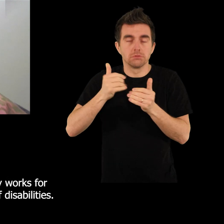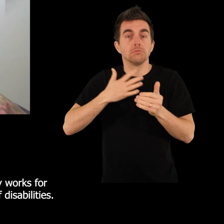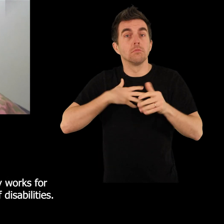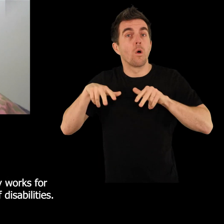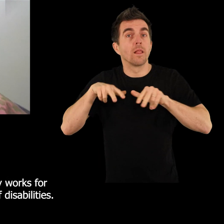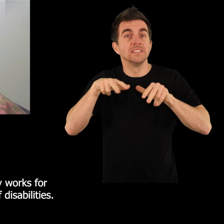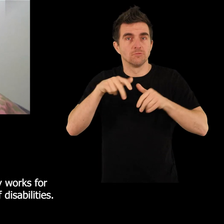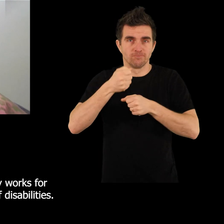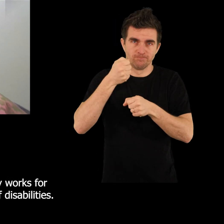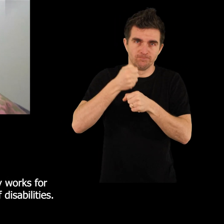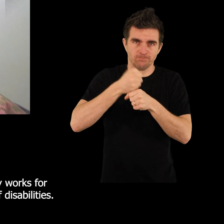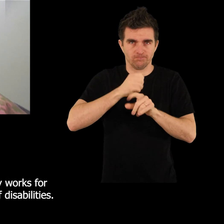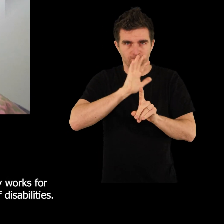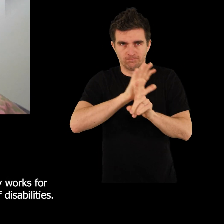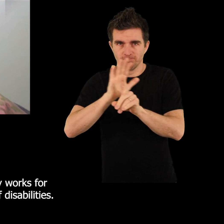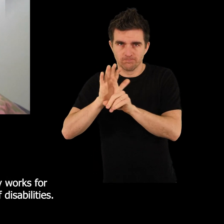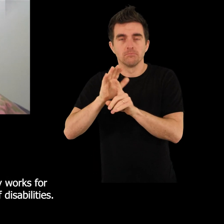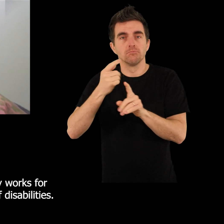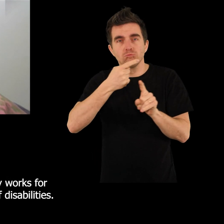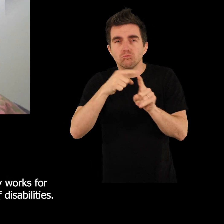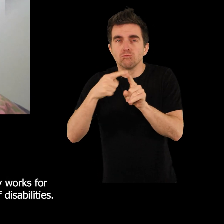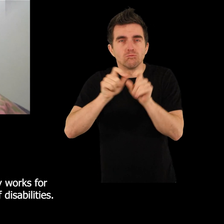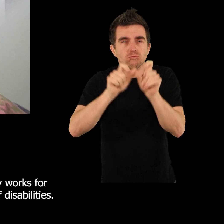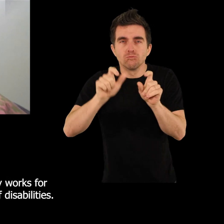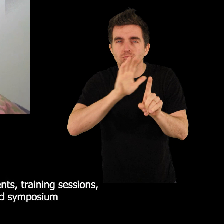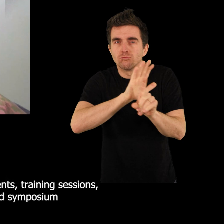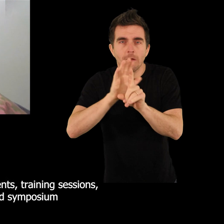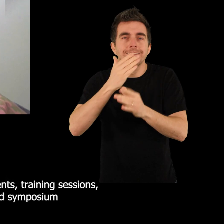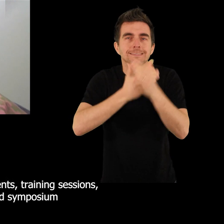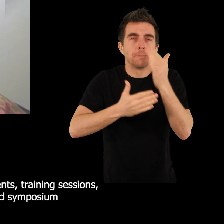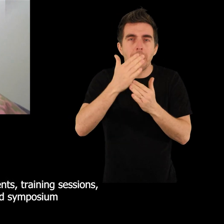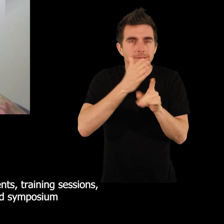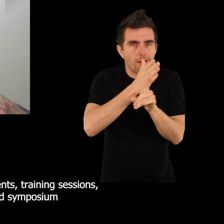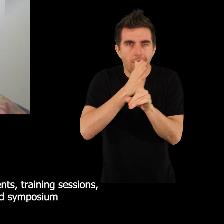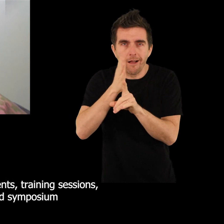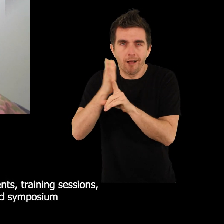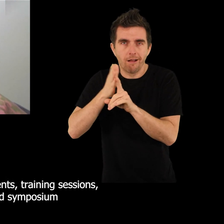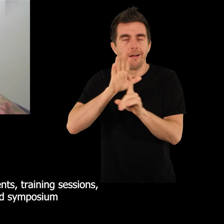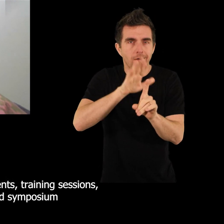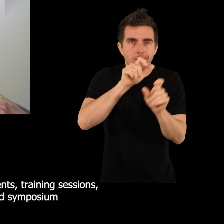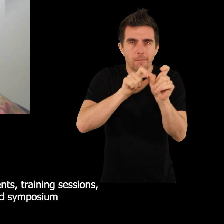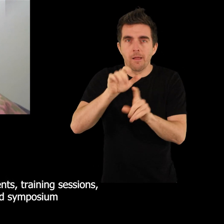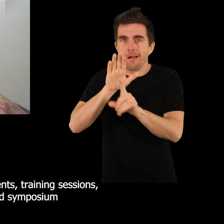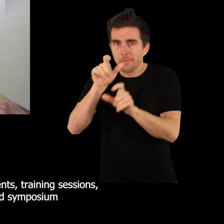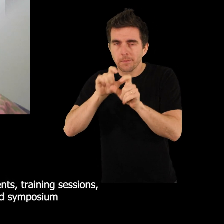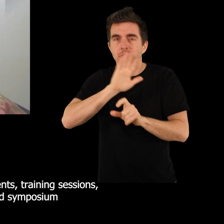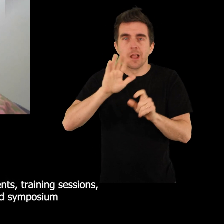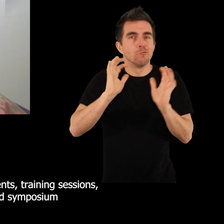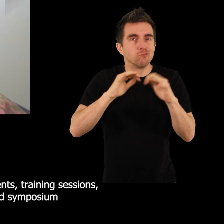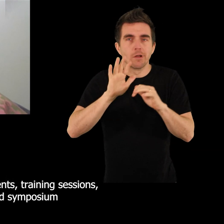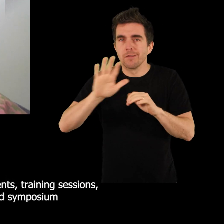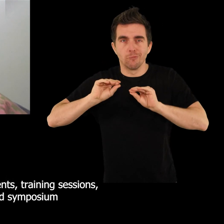exclusively works for people with different types of disabilities. When selecting participants for